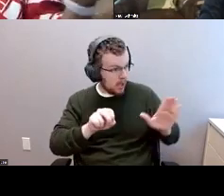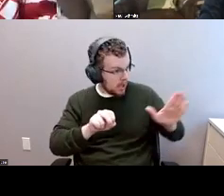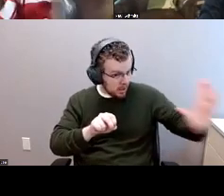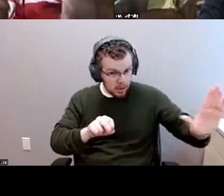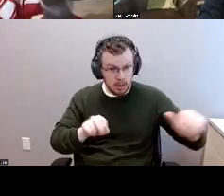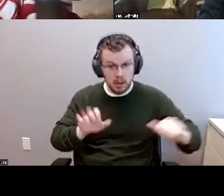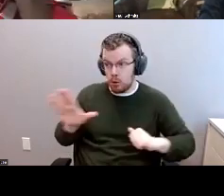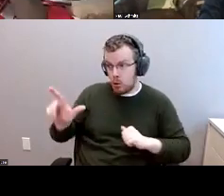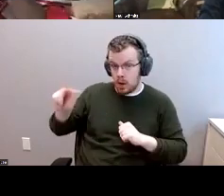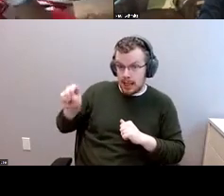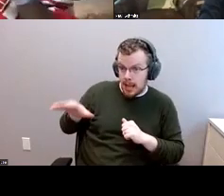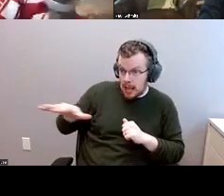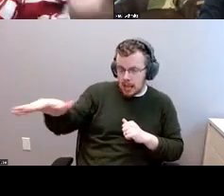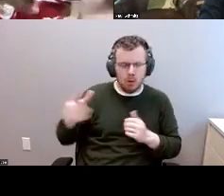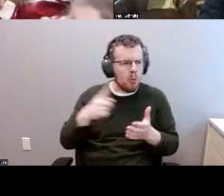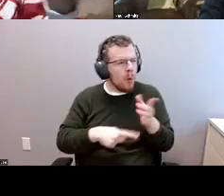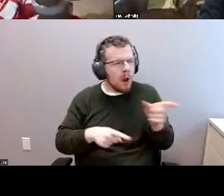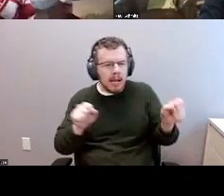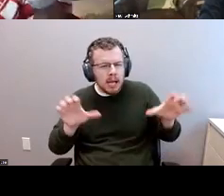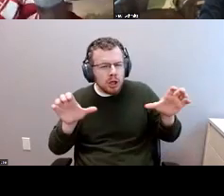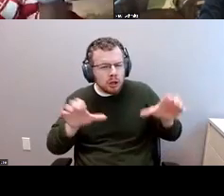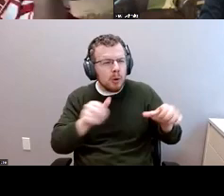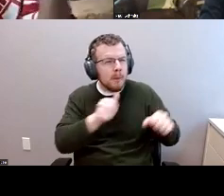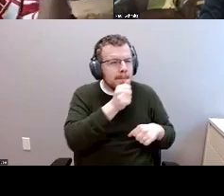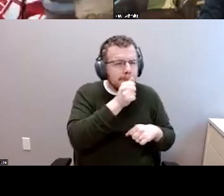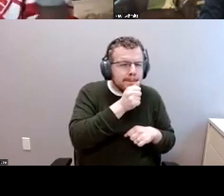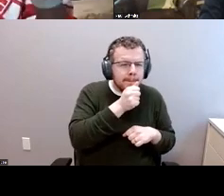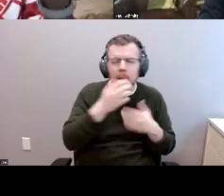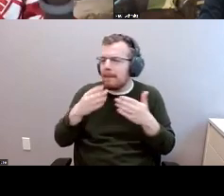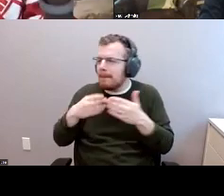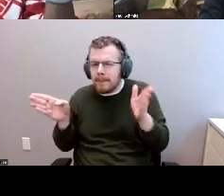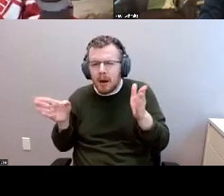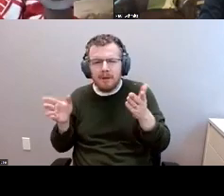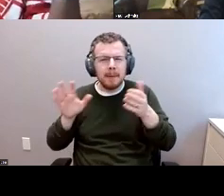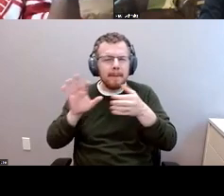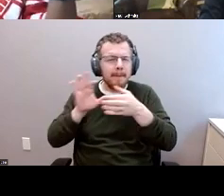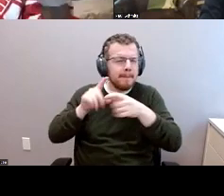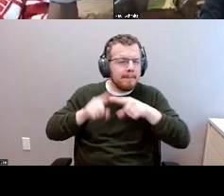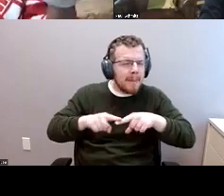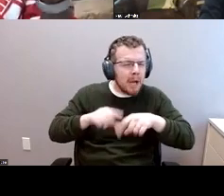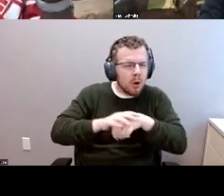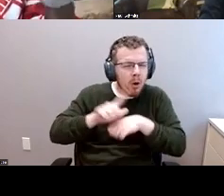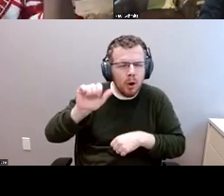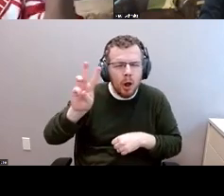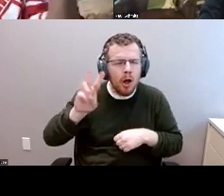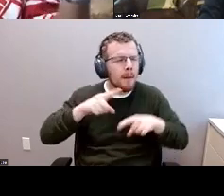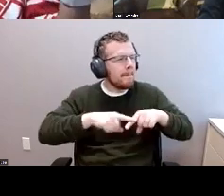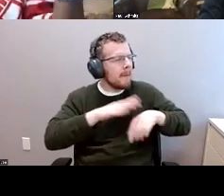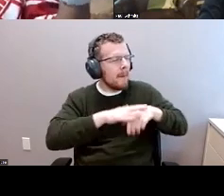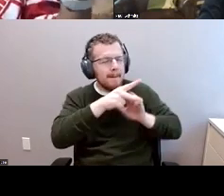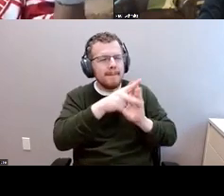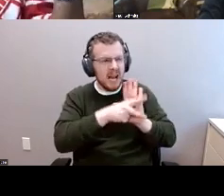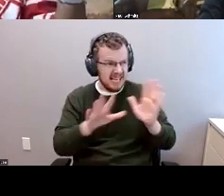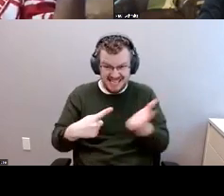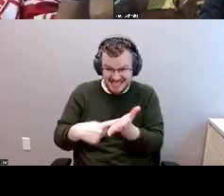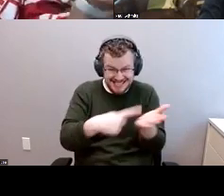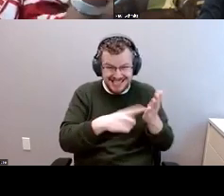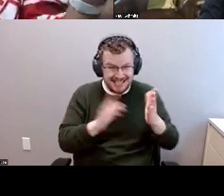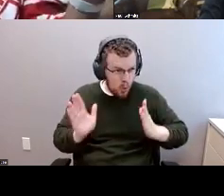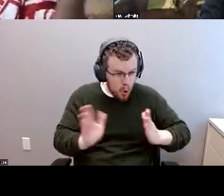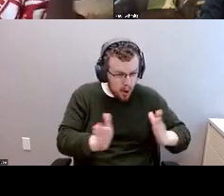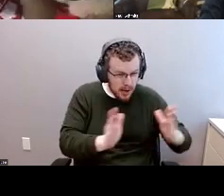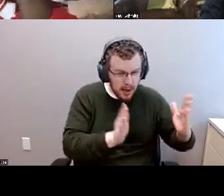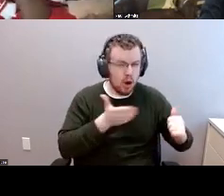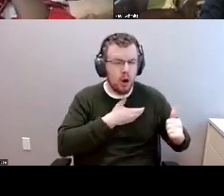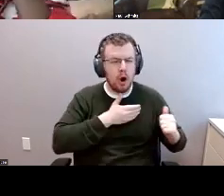do publicly, privately, with the law, with policy, et cetera, also becomes really, really important in organizing our